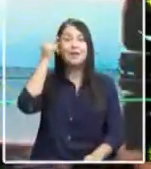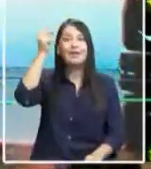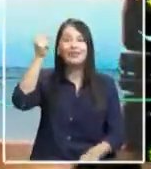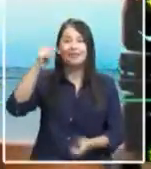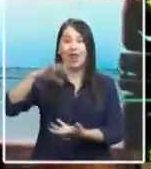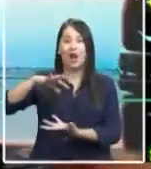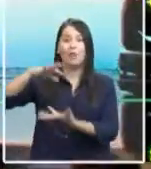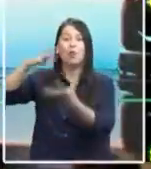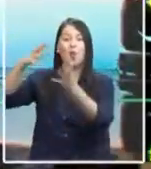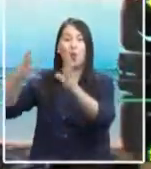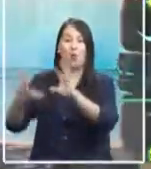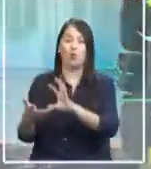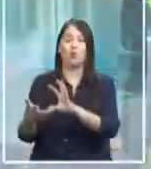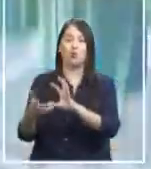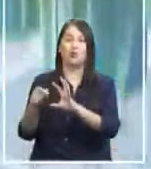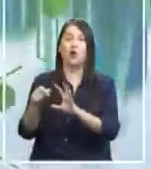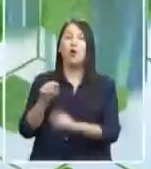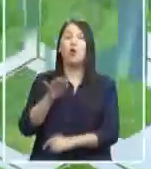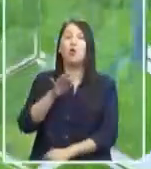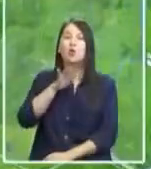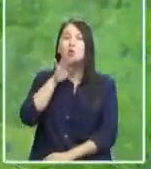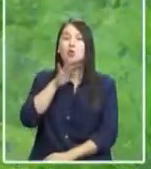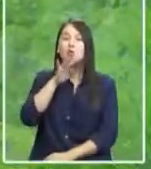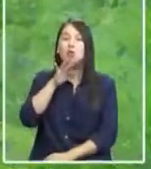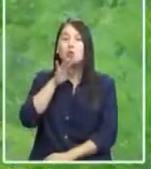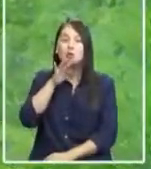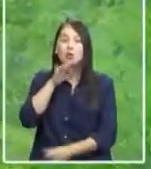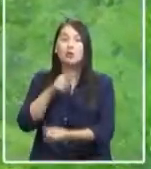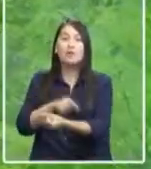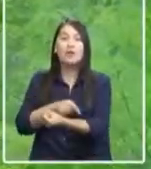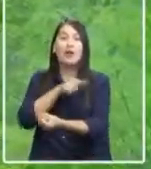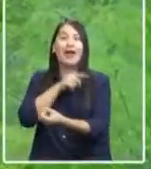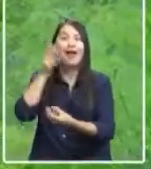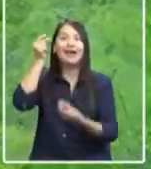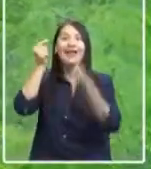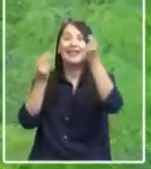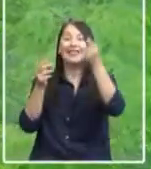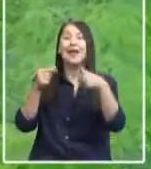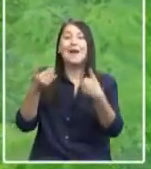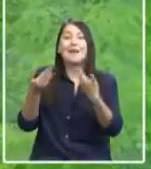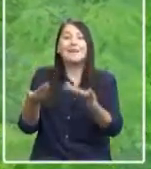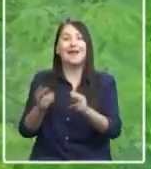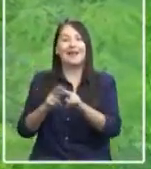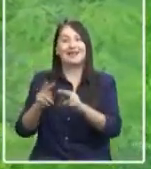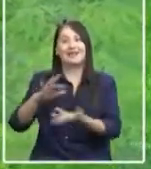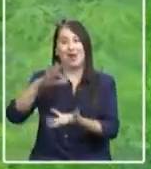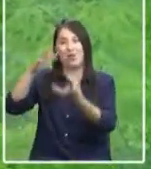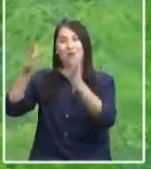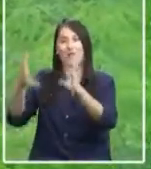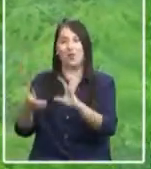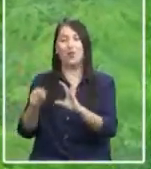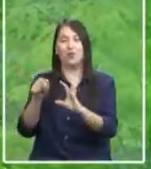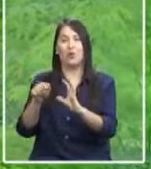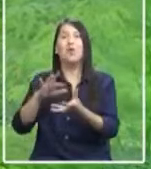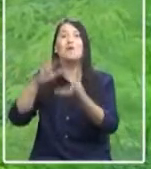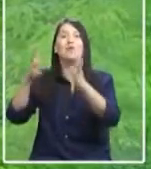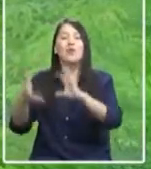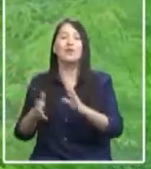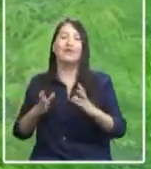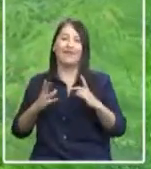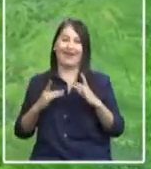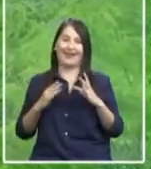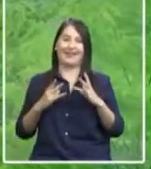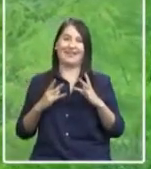make this world a happy world. So I said, this will be a world of entrepreneurship. So we want to create a world